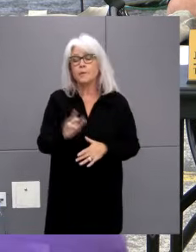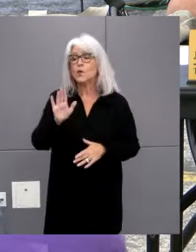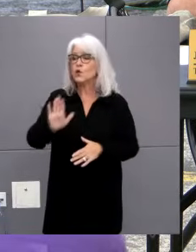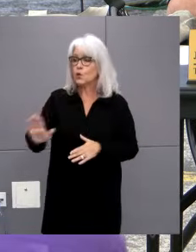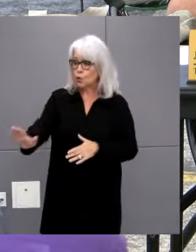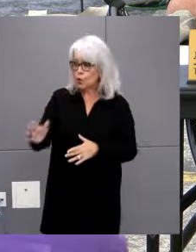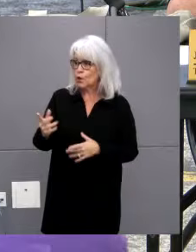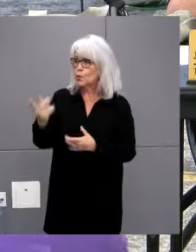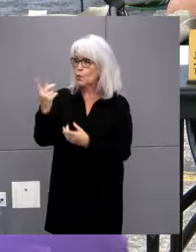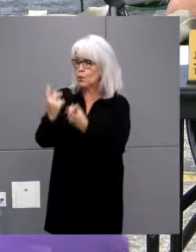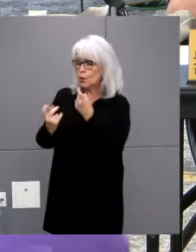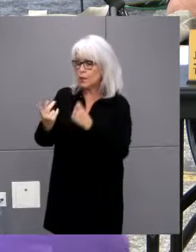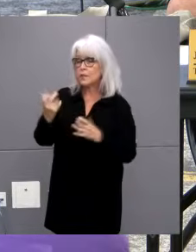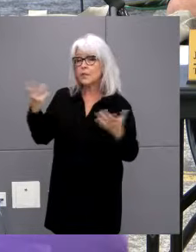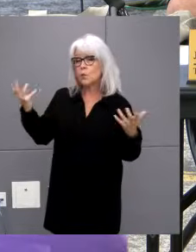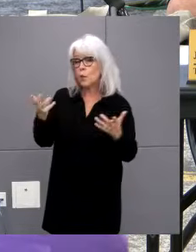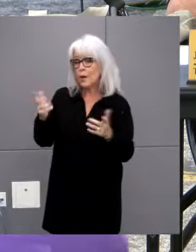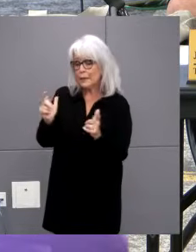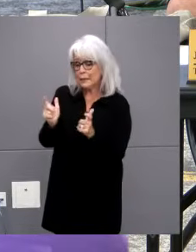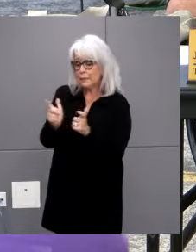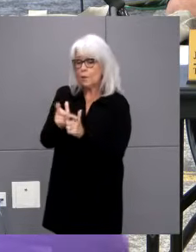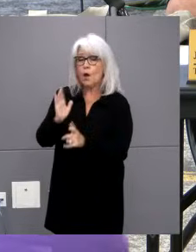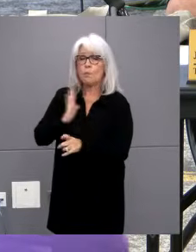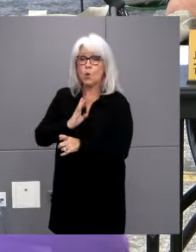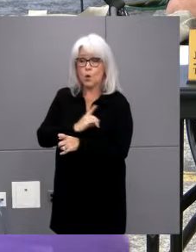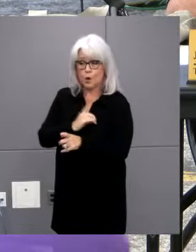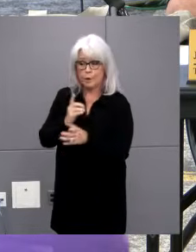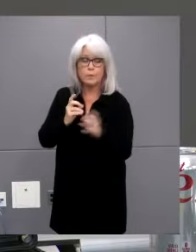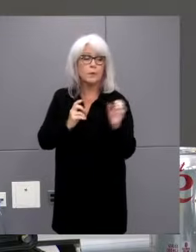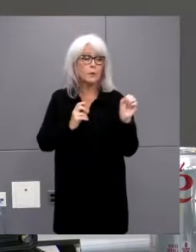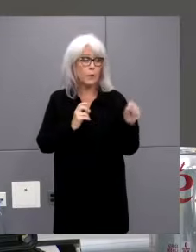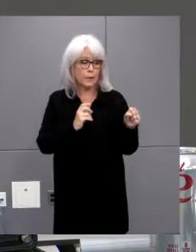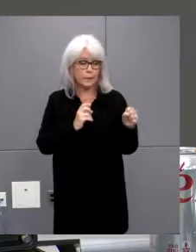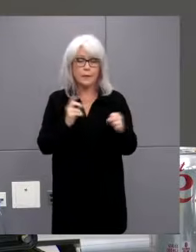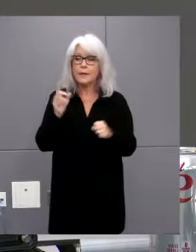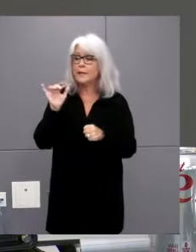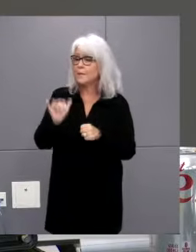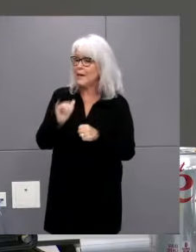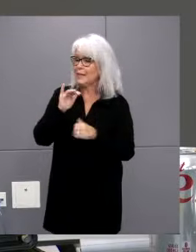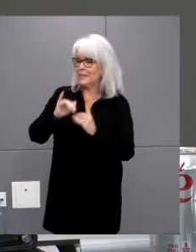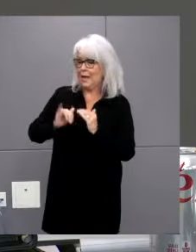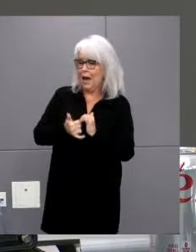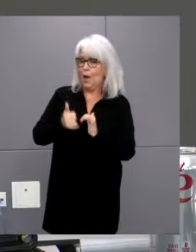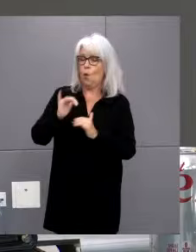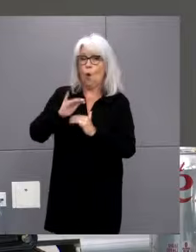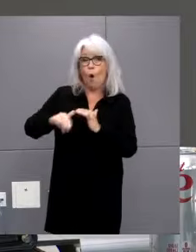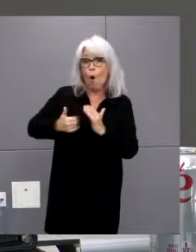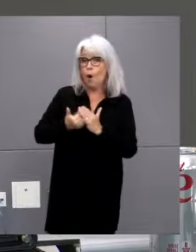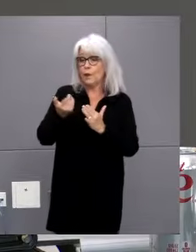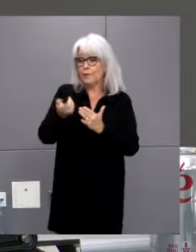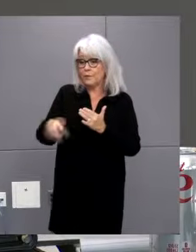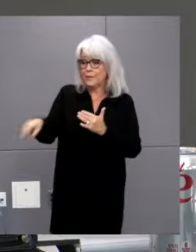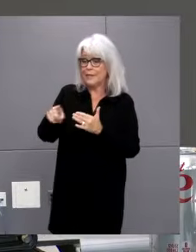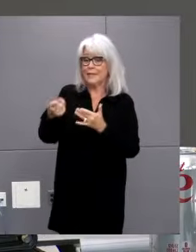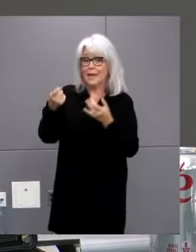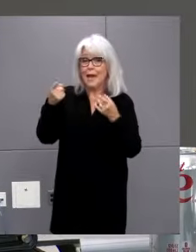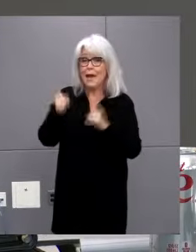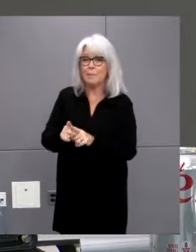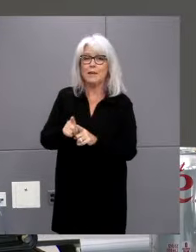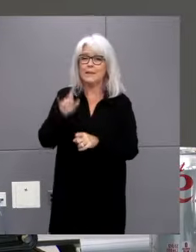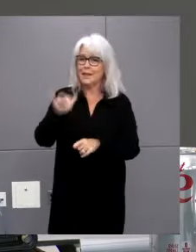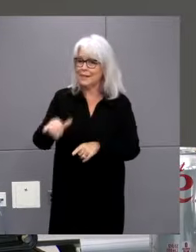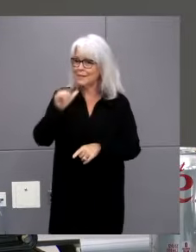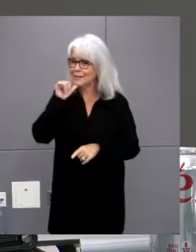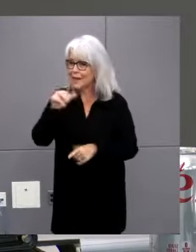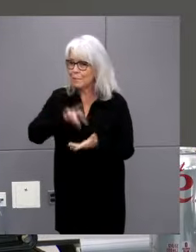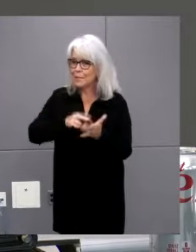requesting what a small board was. That's correct. Okay, that's how all of this came to be. And that doesn't mean I have to support